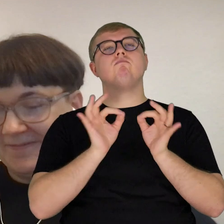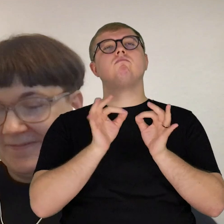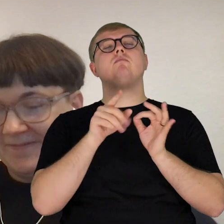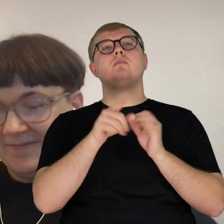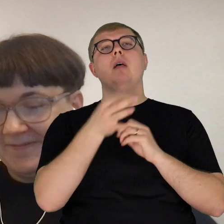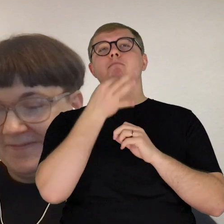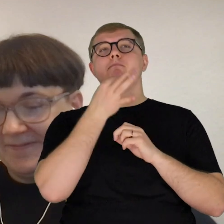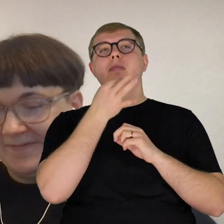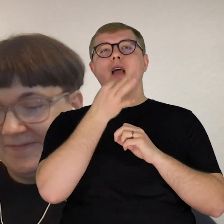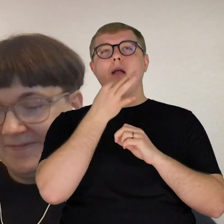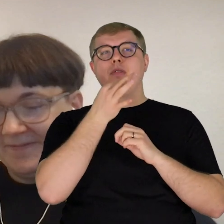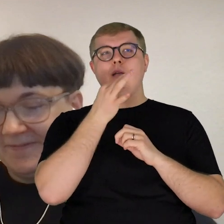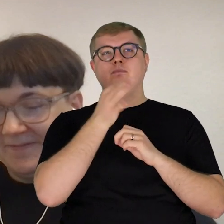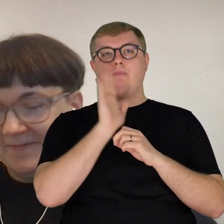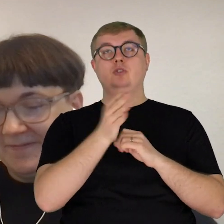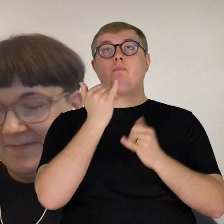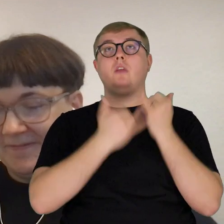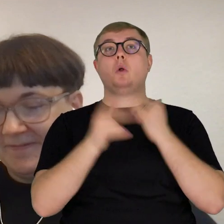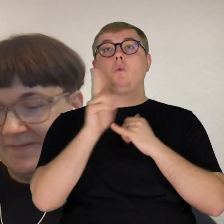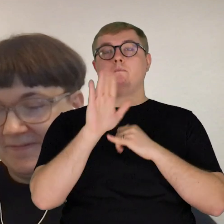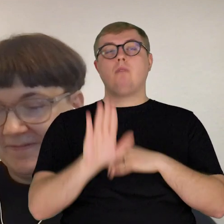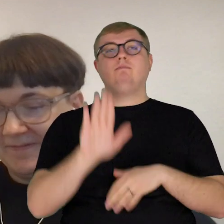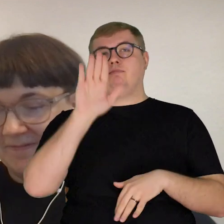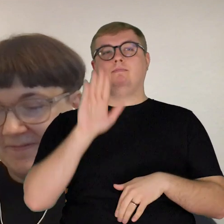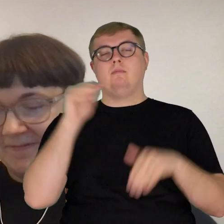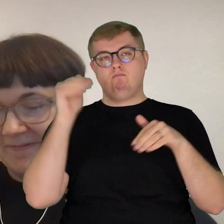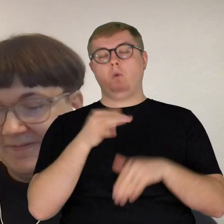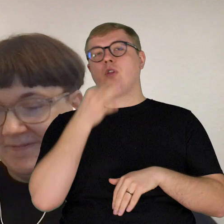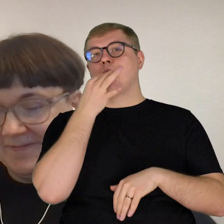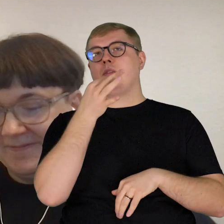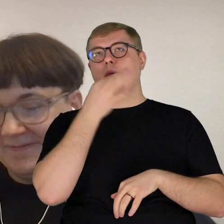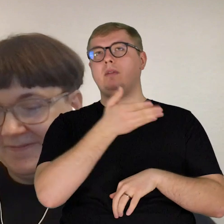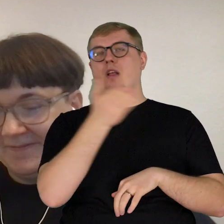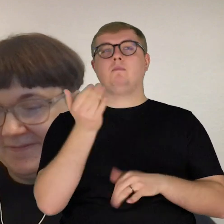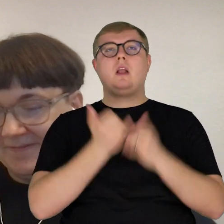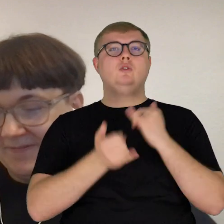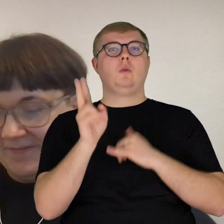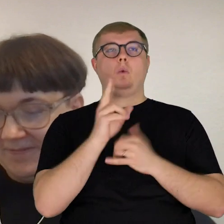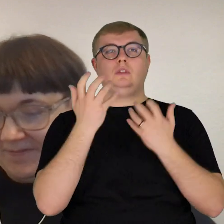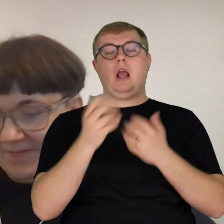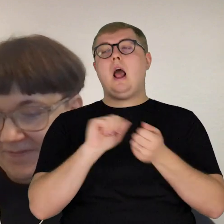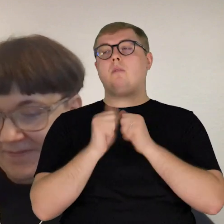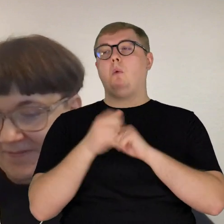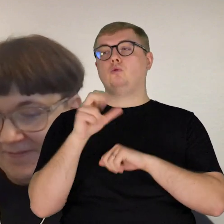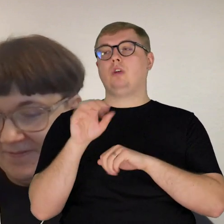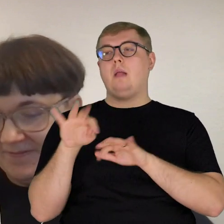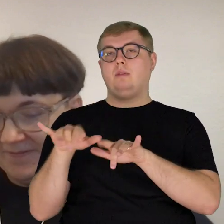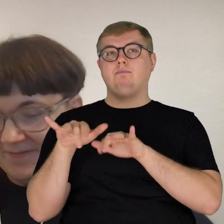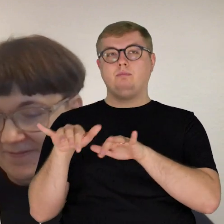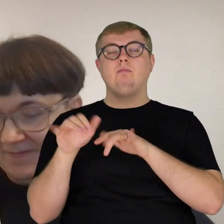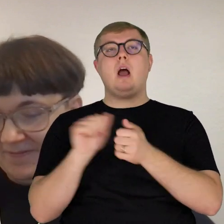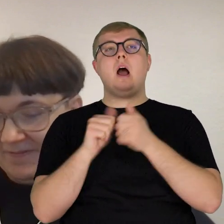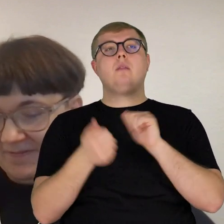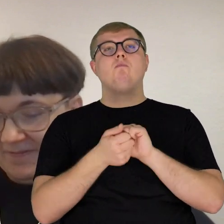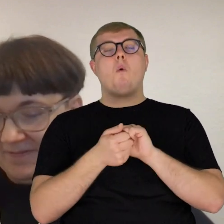hands or ask your questions in the chat box under the stream. I will monitor